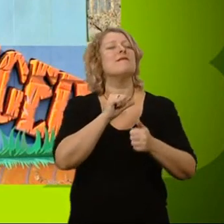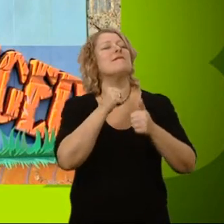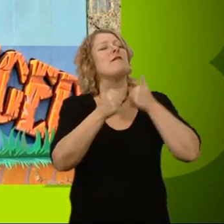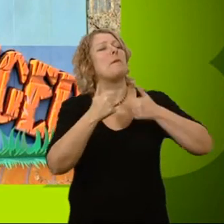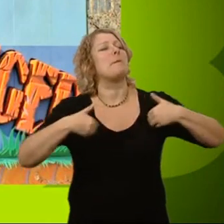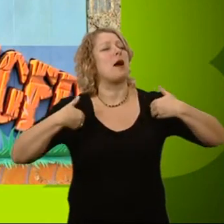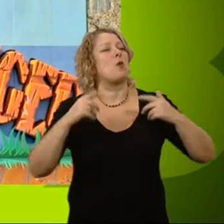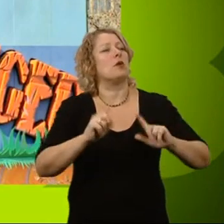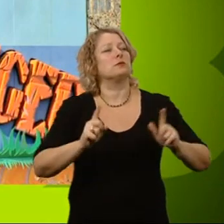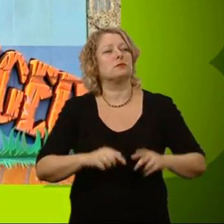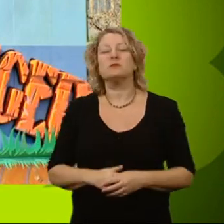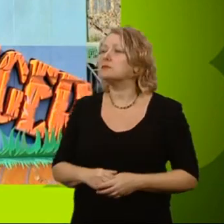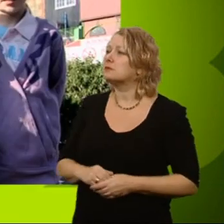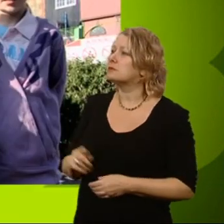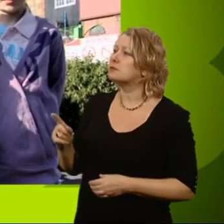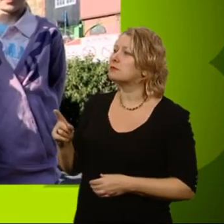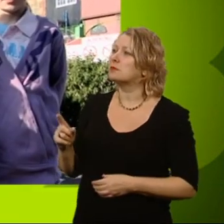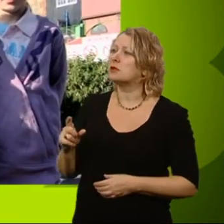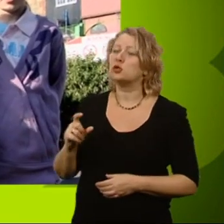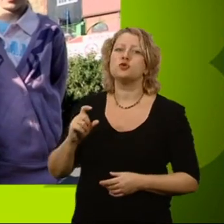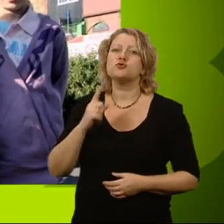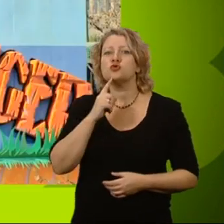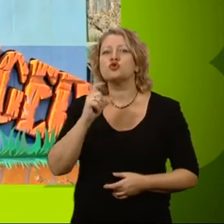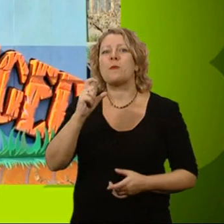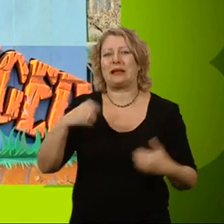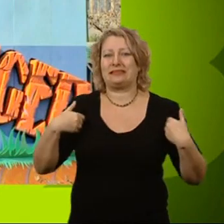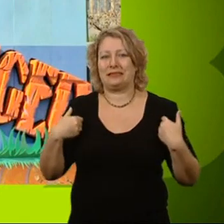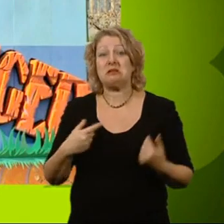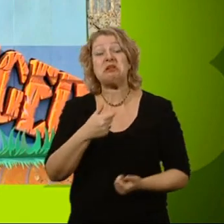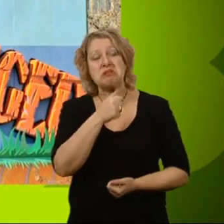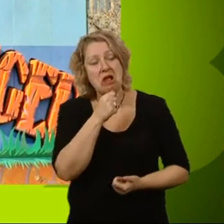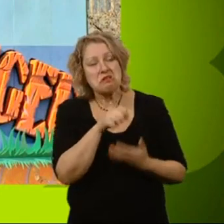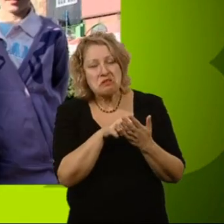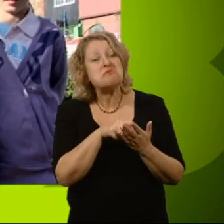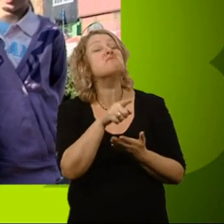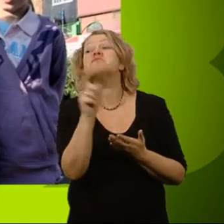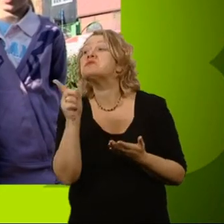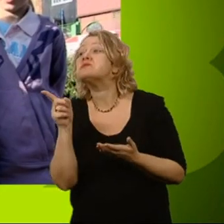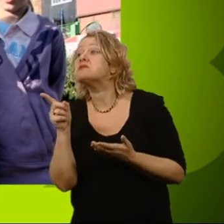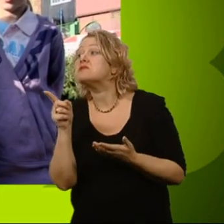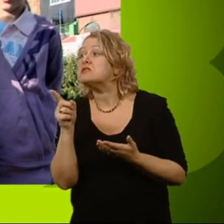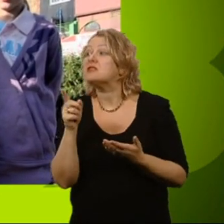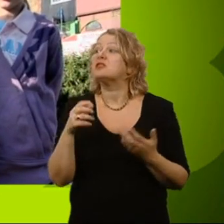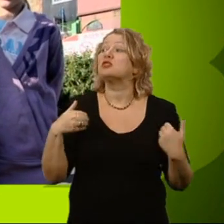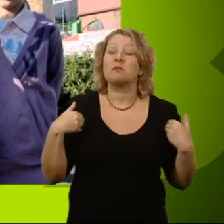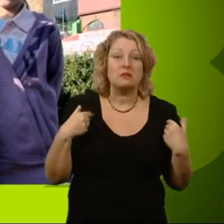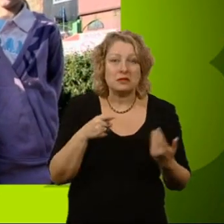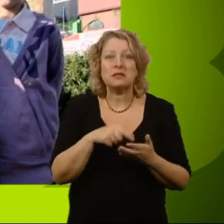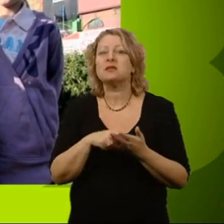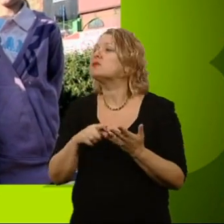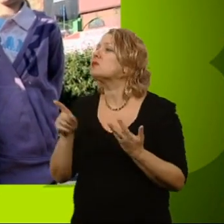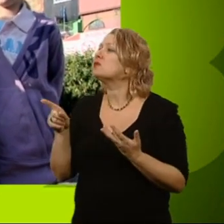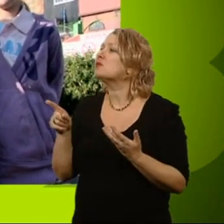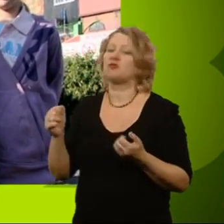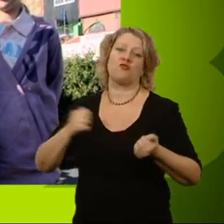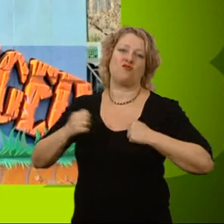favourite type of monkey, Enzo? Chimpanzee. Chimpanzee, that's his nice answer, yes. And Tom? Chimpanzee. Chimpanzee, we're all going for chimpanzee. What do you